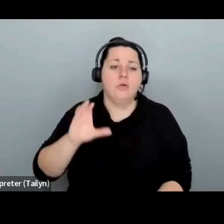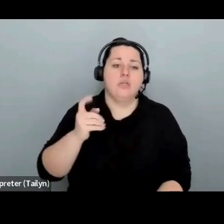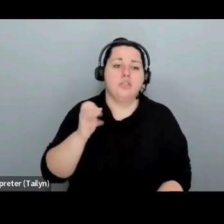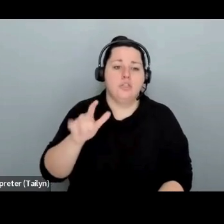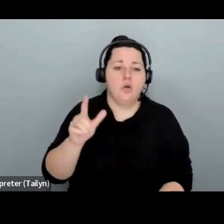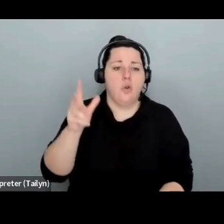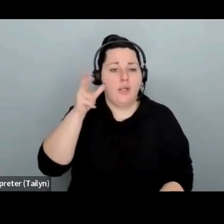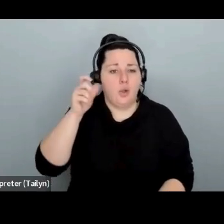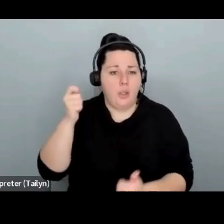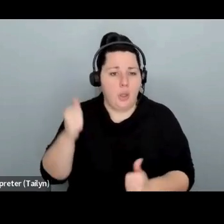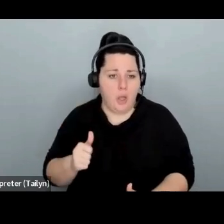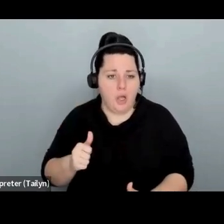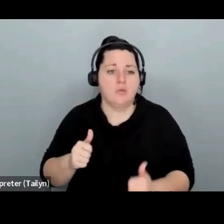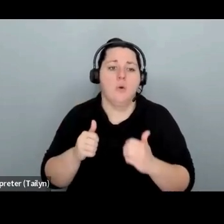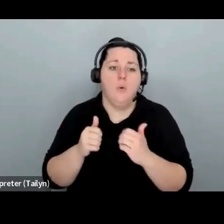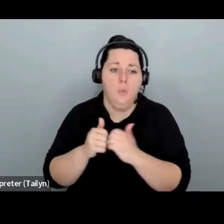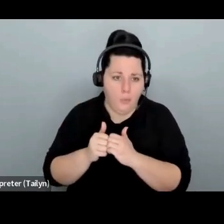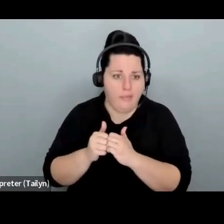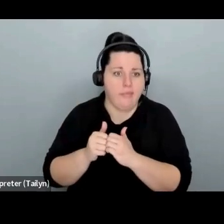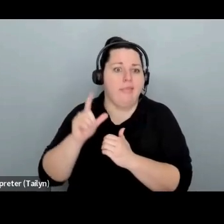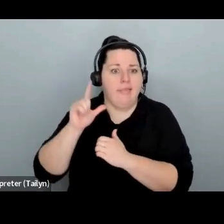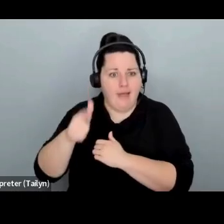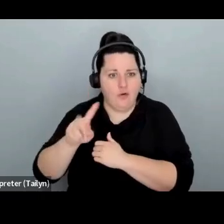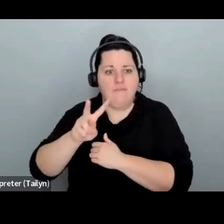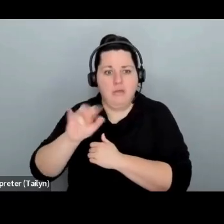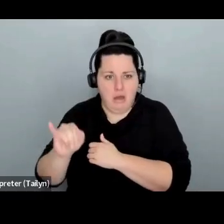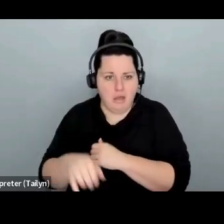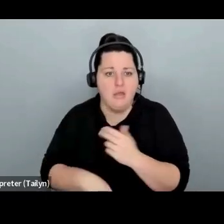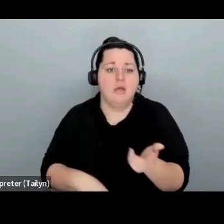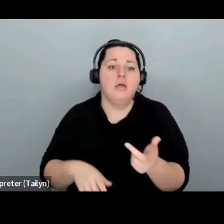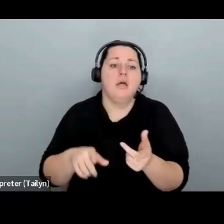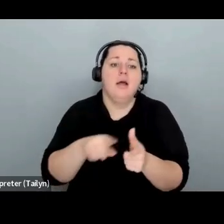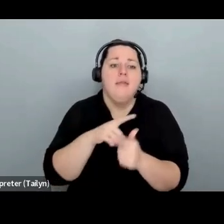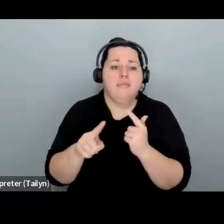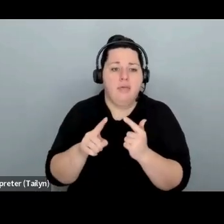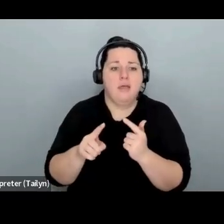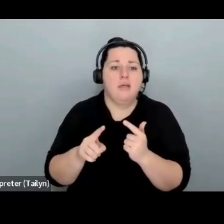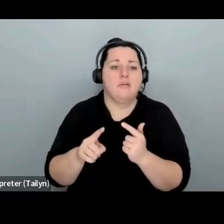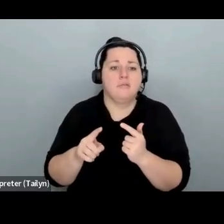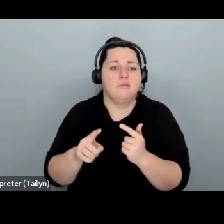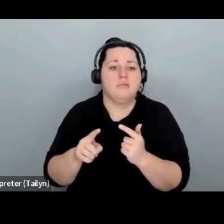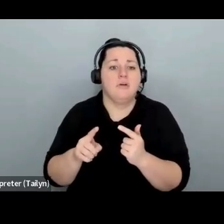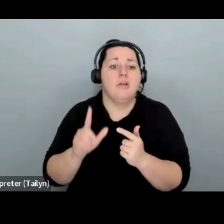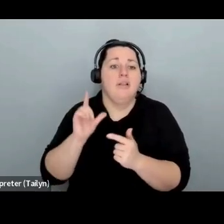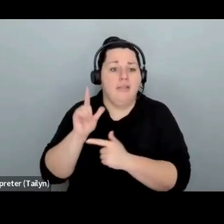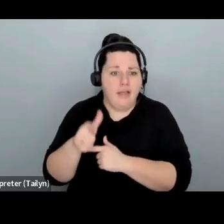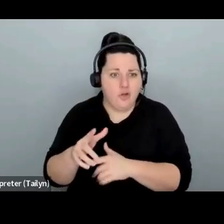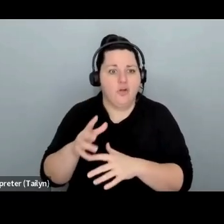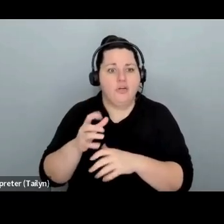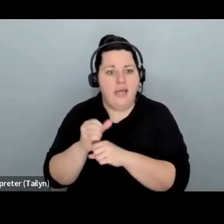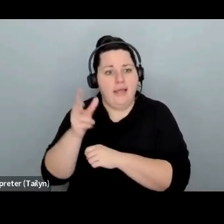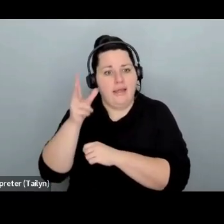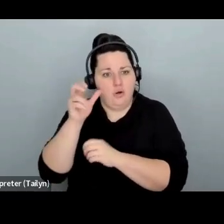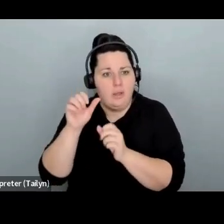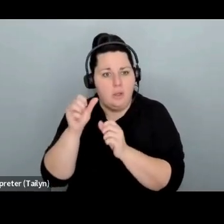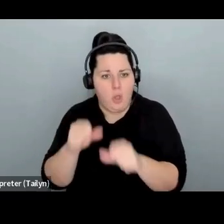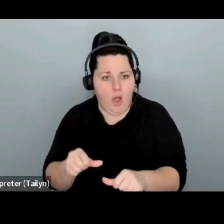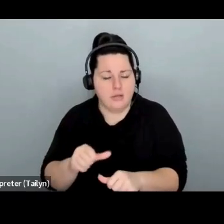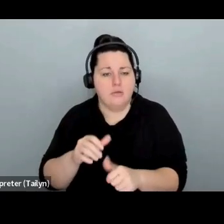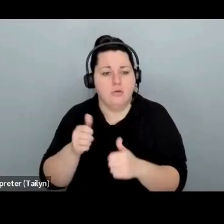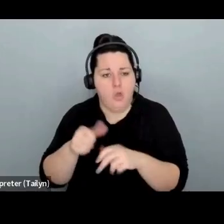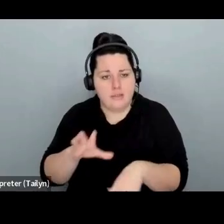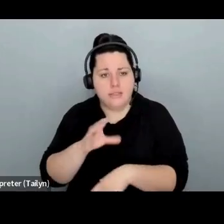congenital hearing loss with acquired visual impairment, and acquired hearing loss and visual